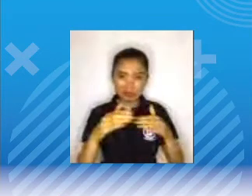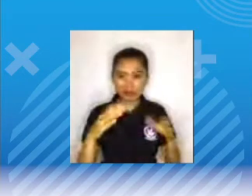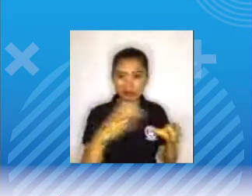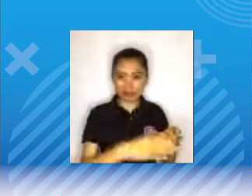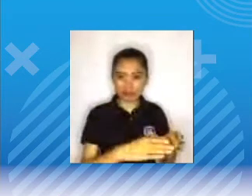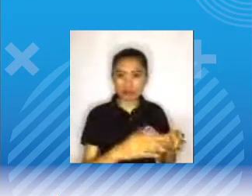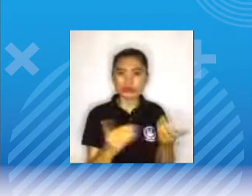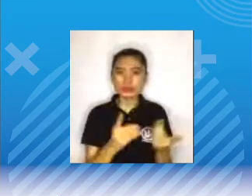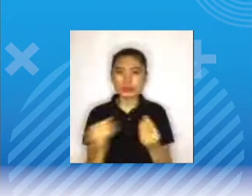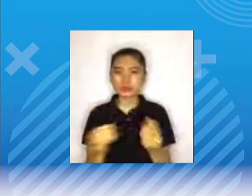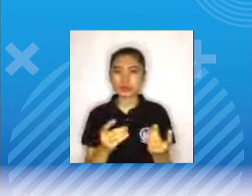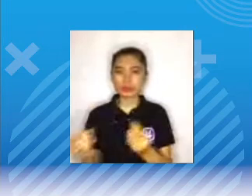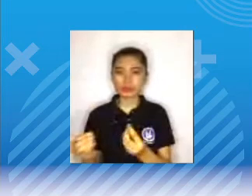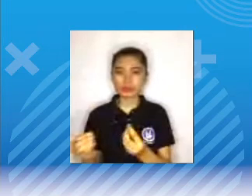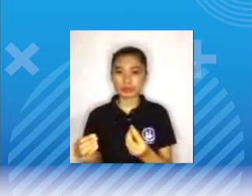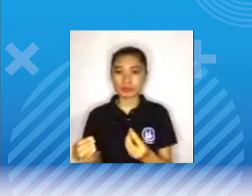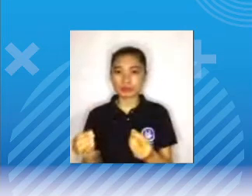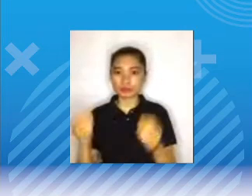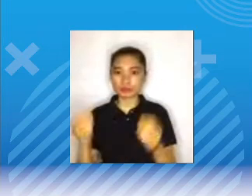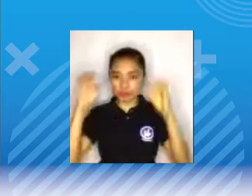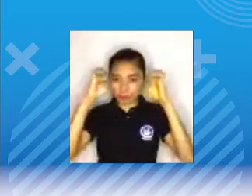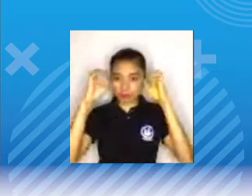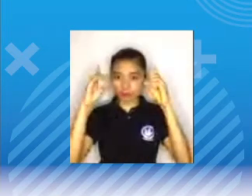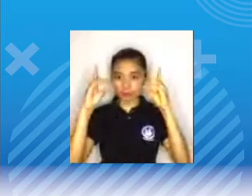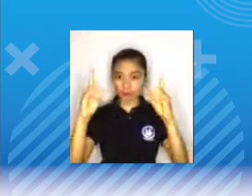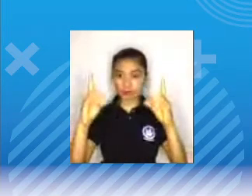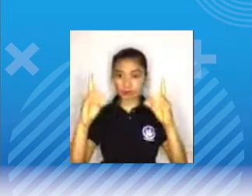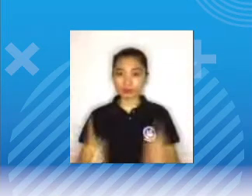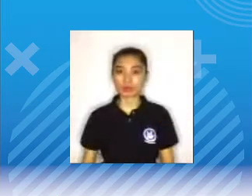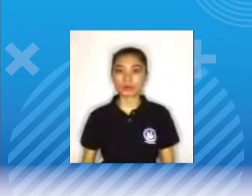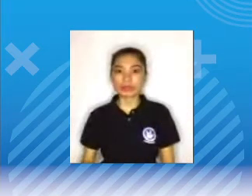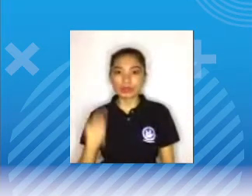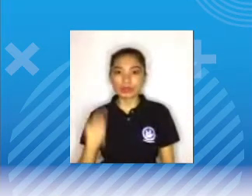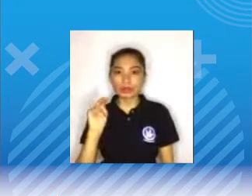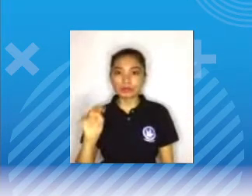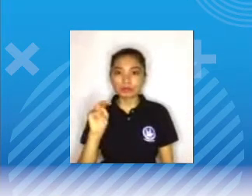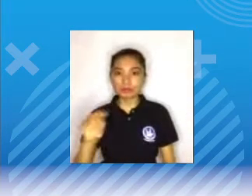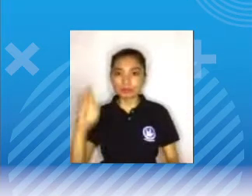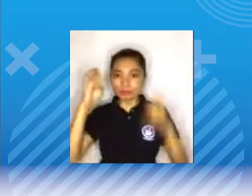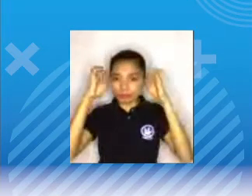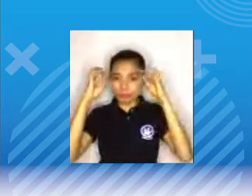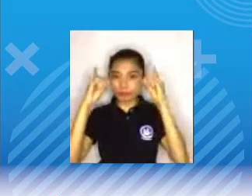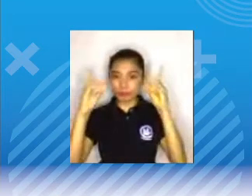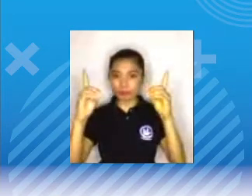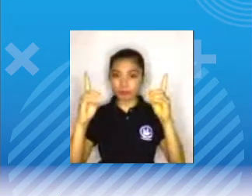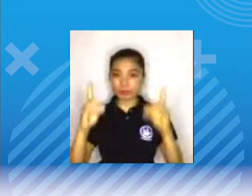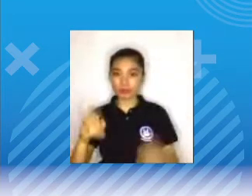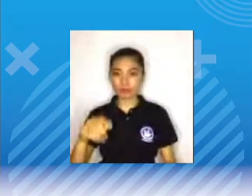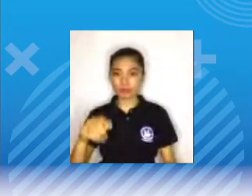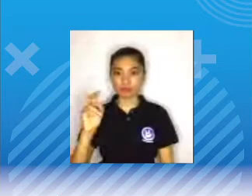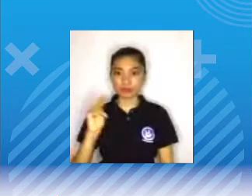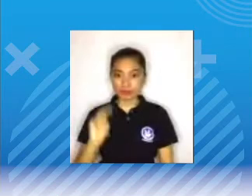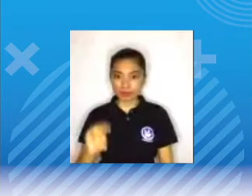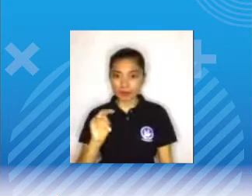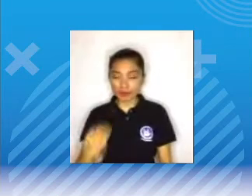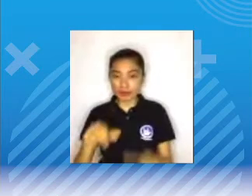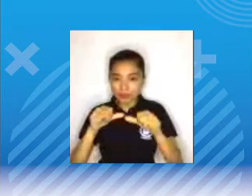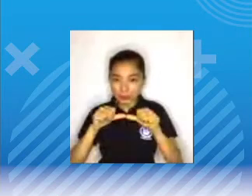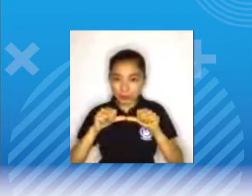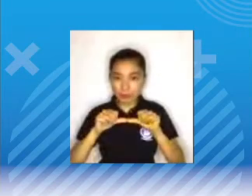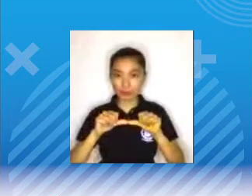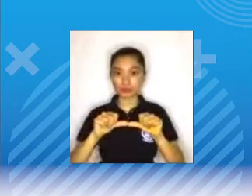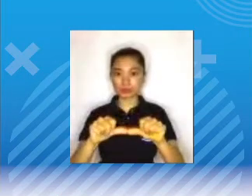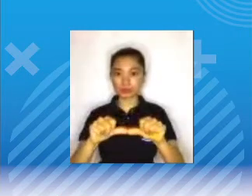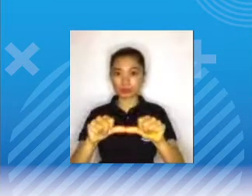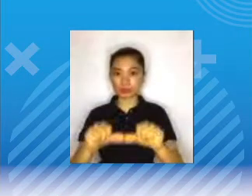distance education, how do we ensure that education still is all from the purview of an